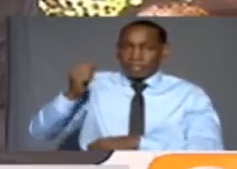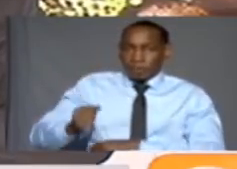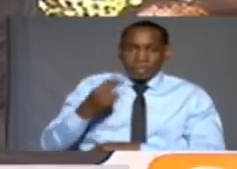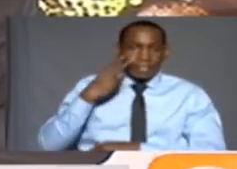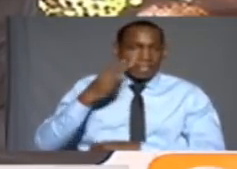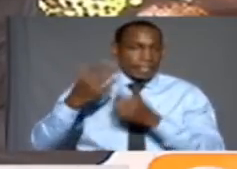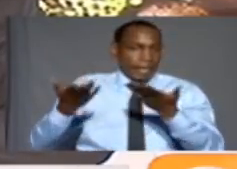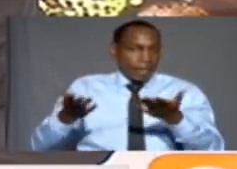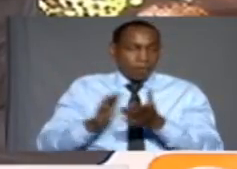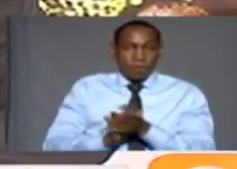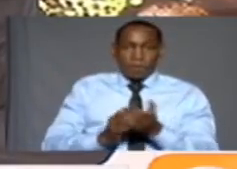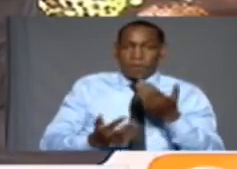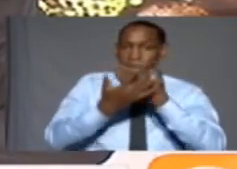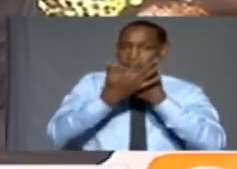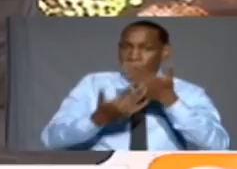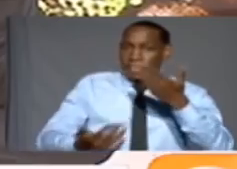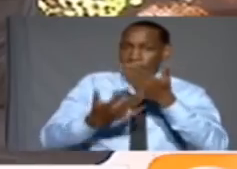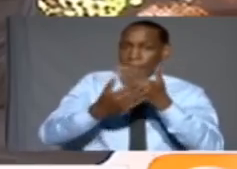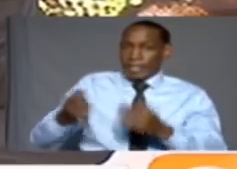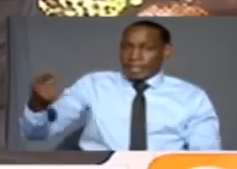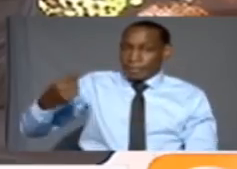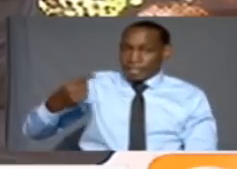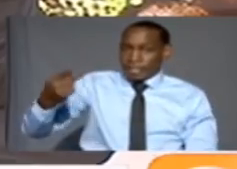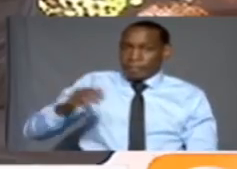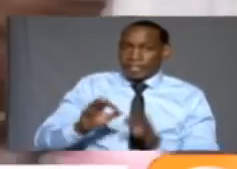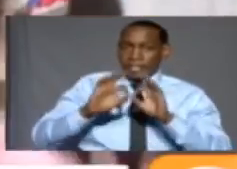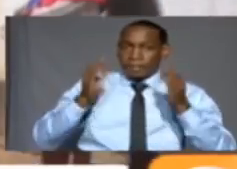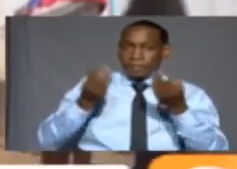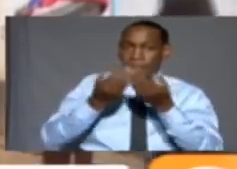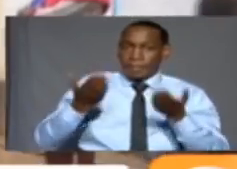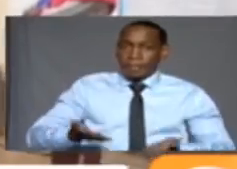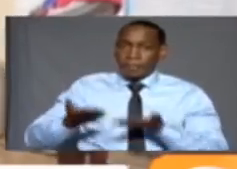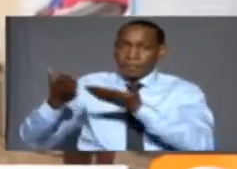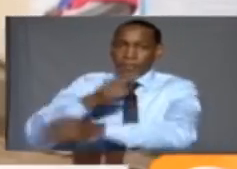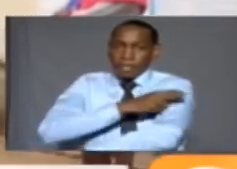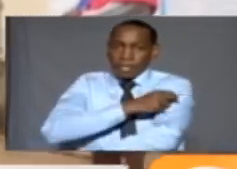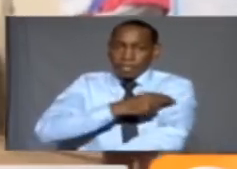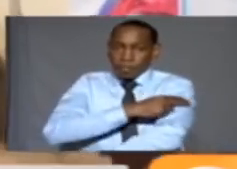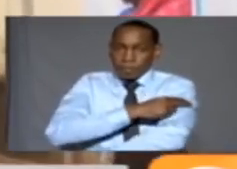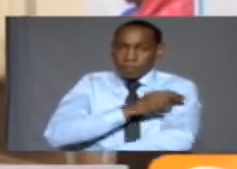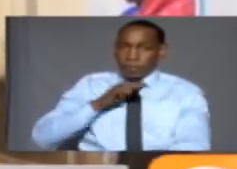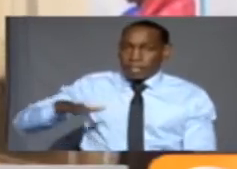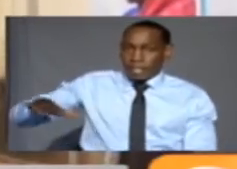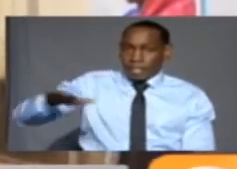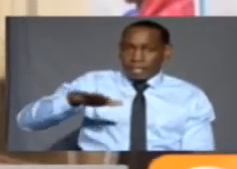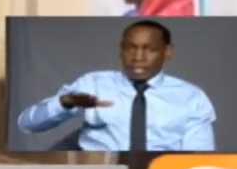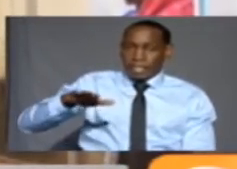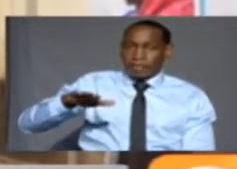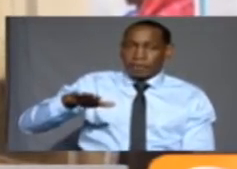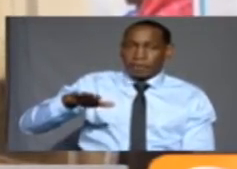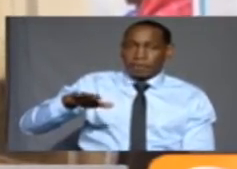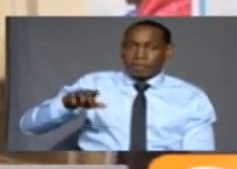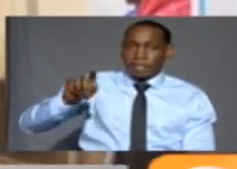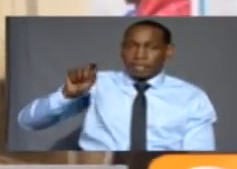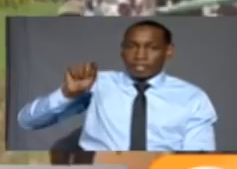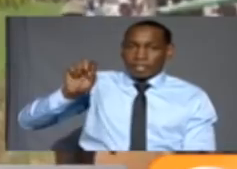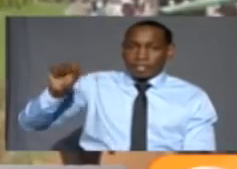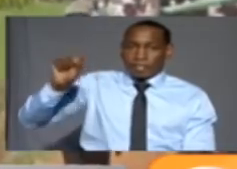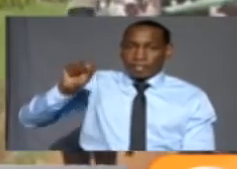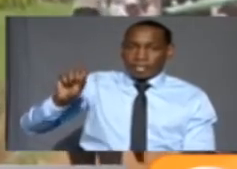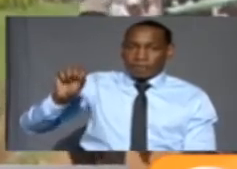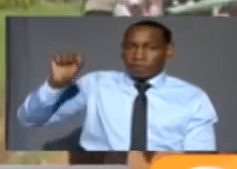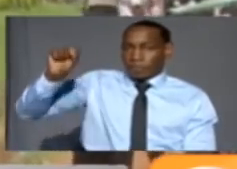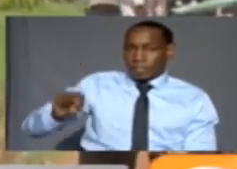ameonekana kutoka damu ya hedhi. Familia yake imempeleka hospitalini mtoto huyo katika eneo bunge la Teso Kaskazini